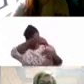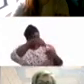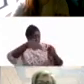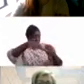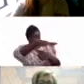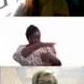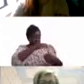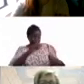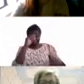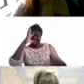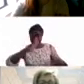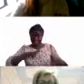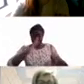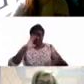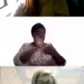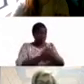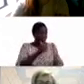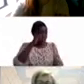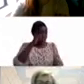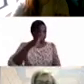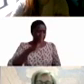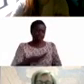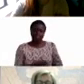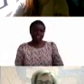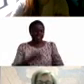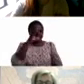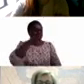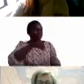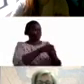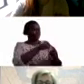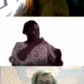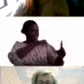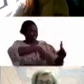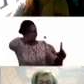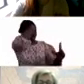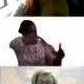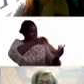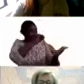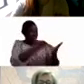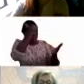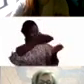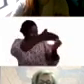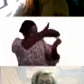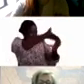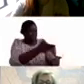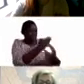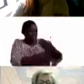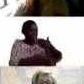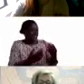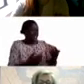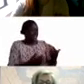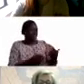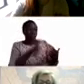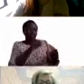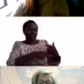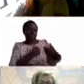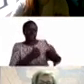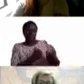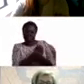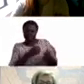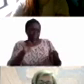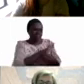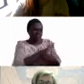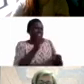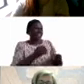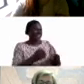Ici au Burundi aussi, ici chez nous. In Burundi, there are social norms